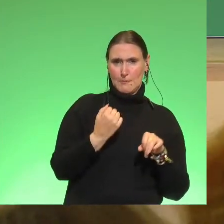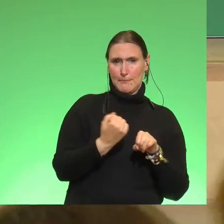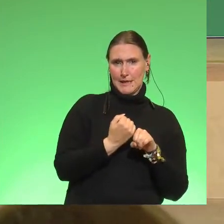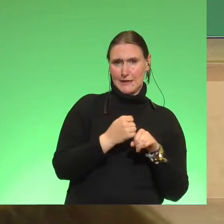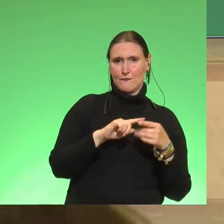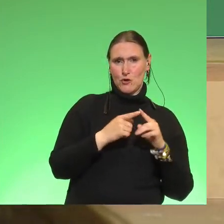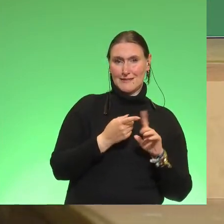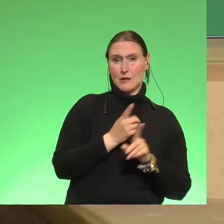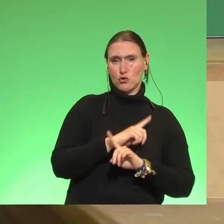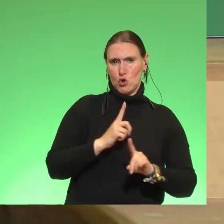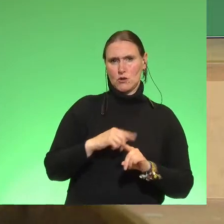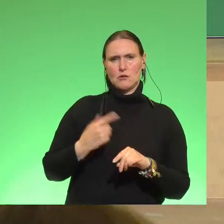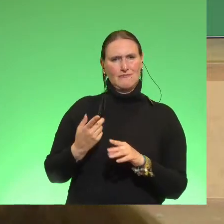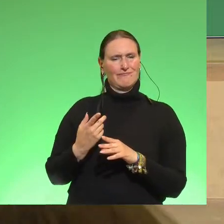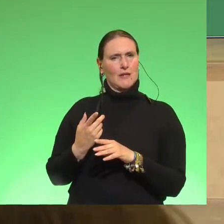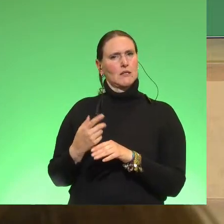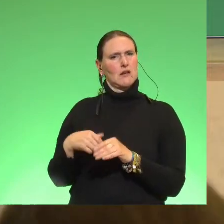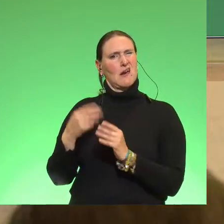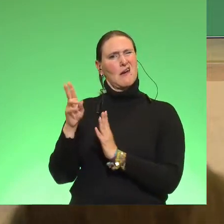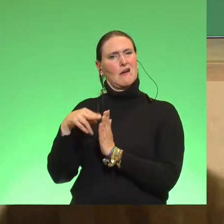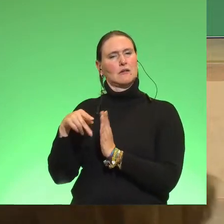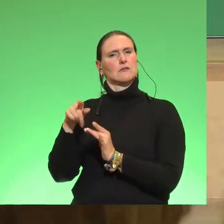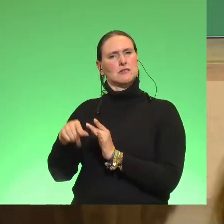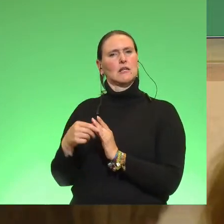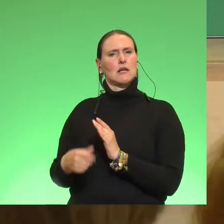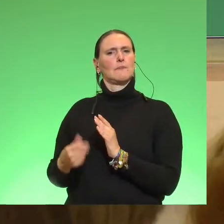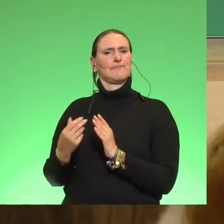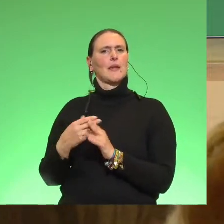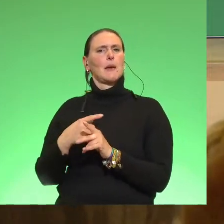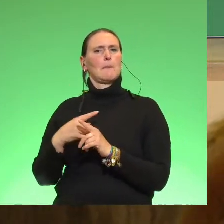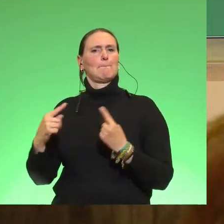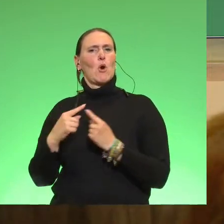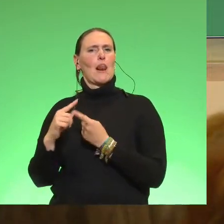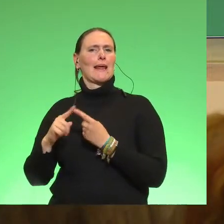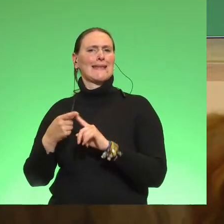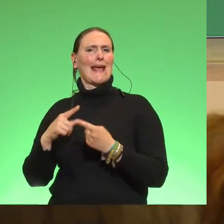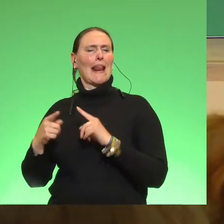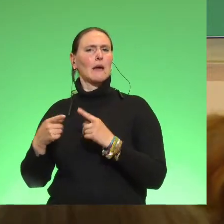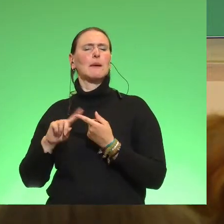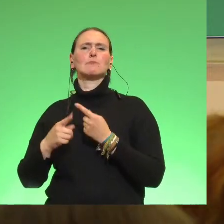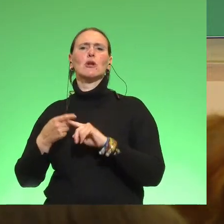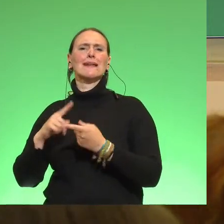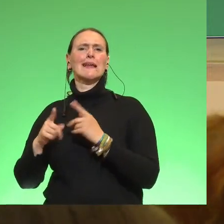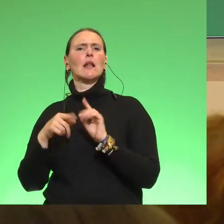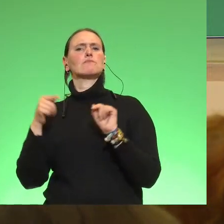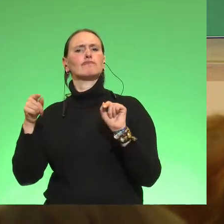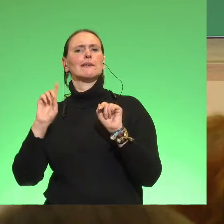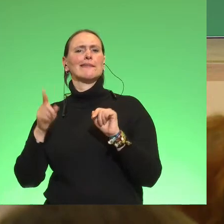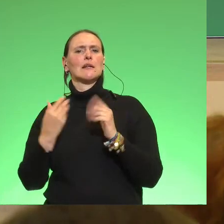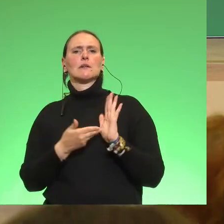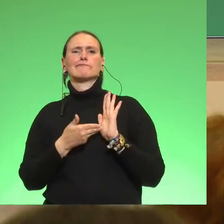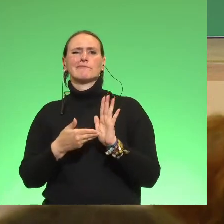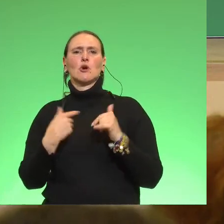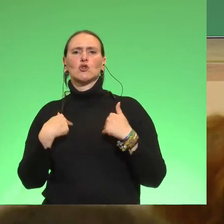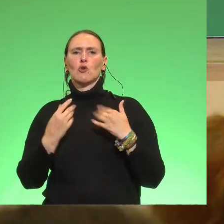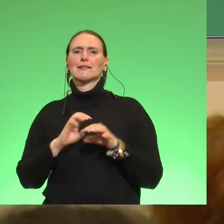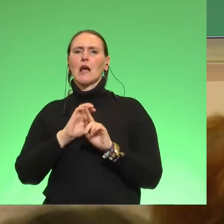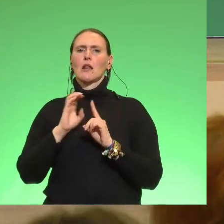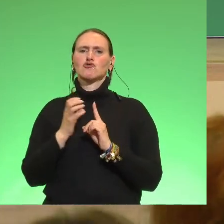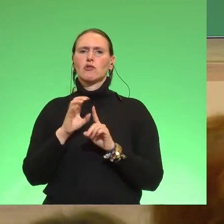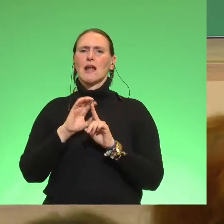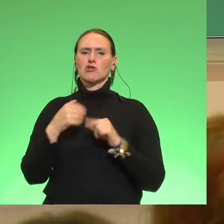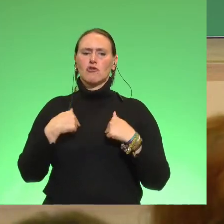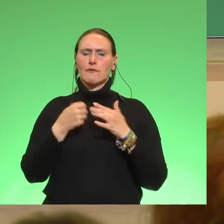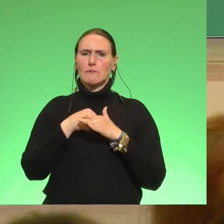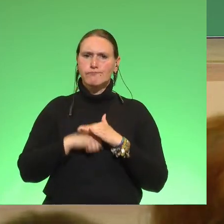very political. So I think ideally, right, we would have politics that reflect our culture, politics that are born of our culture. What we